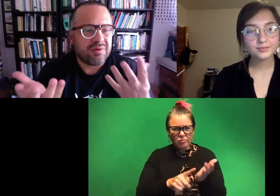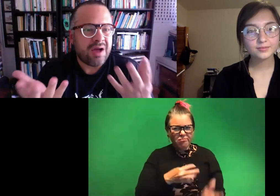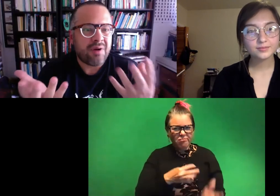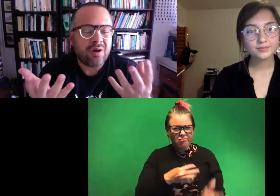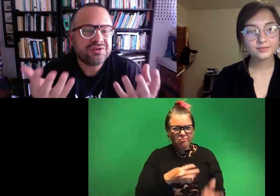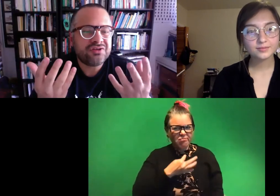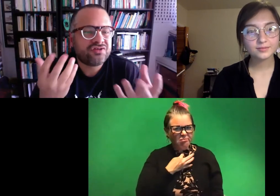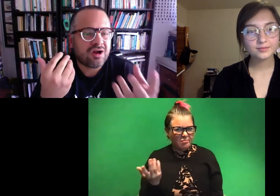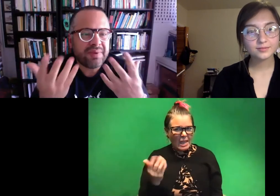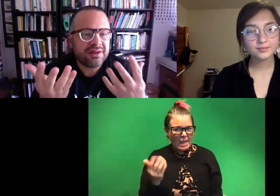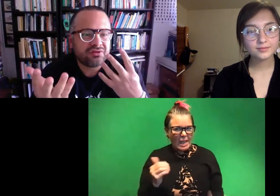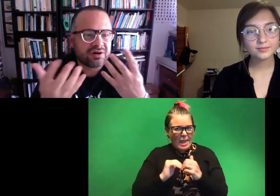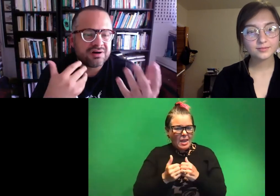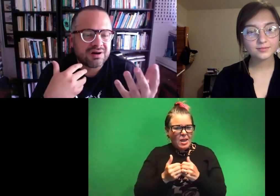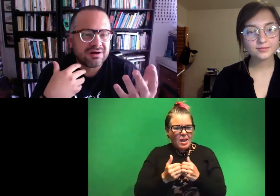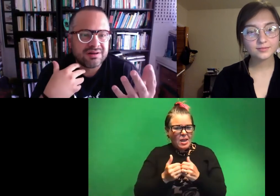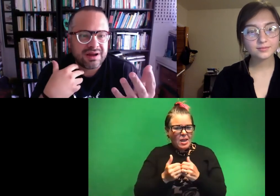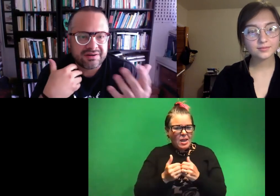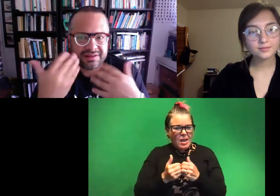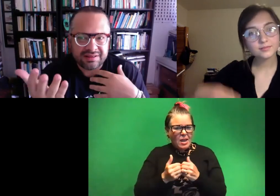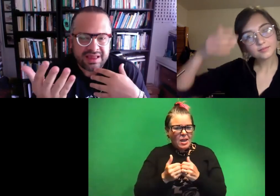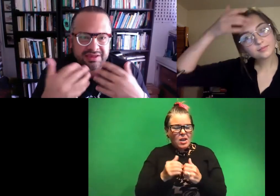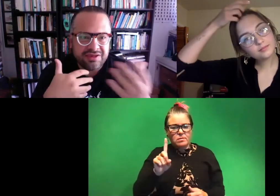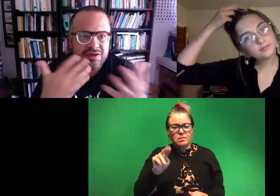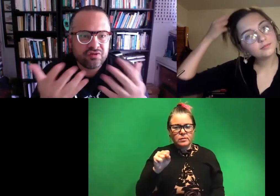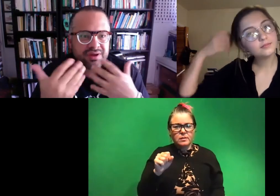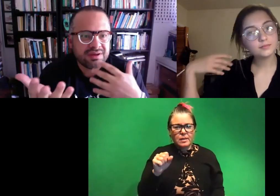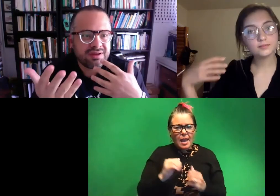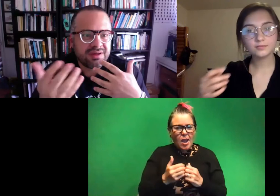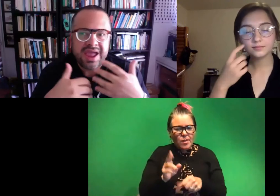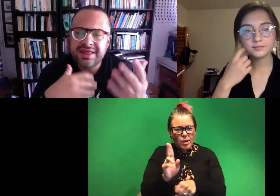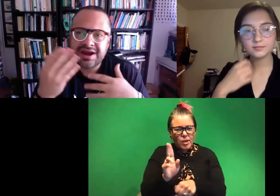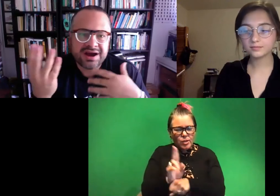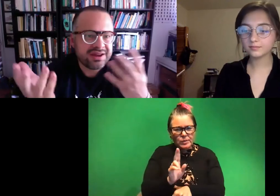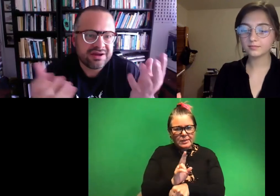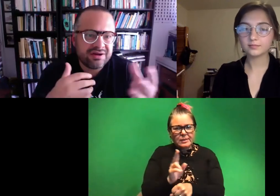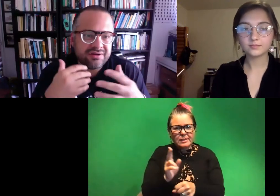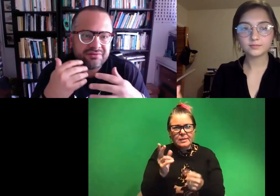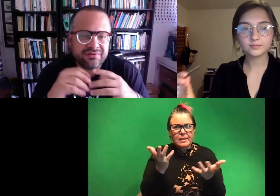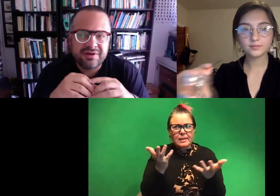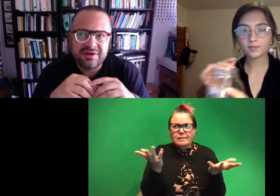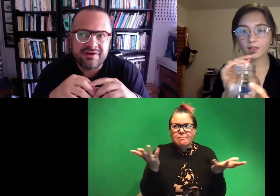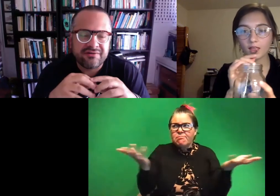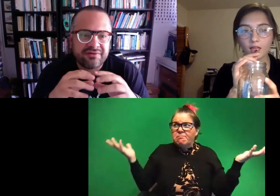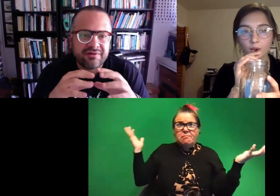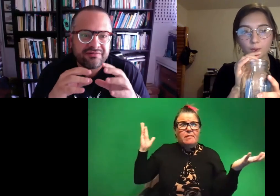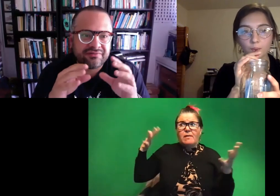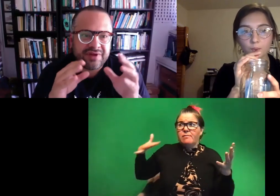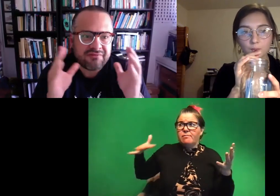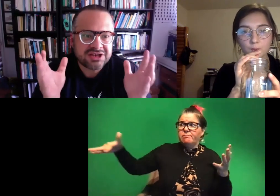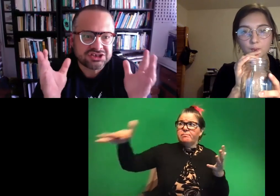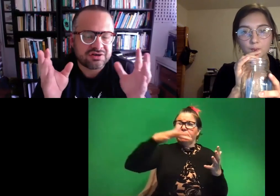well, how these dung beetles are like using any kind